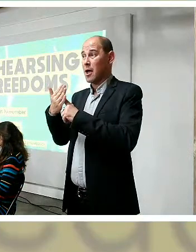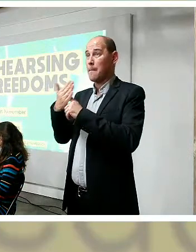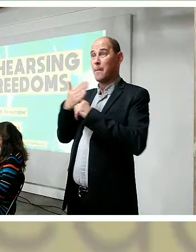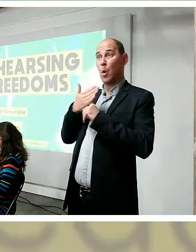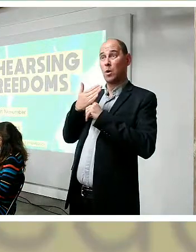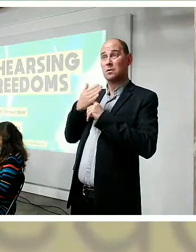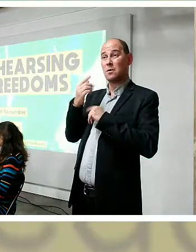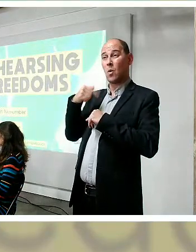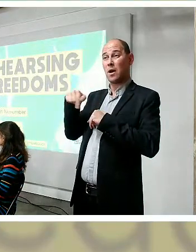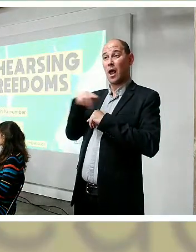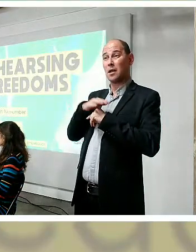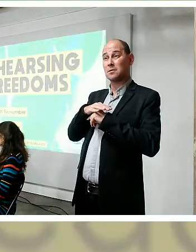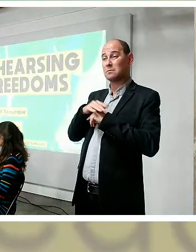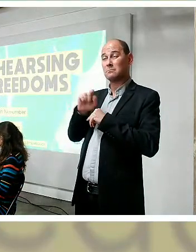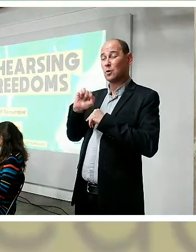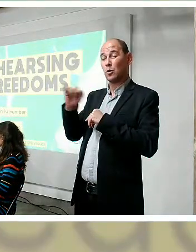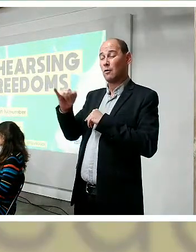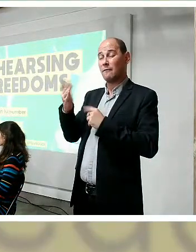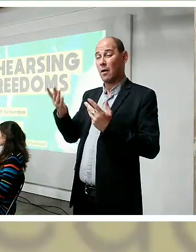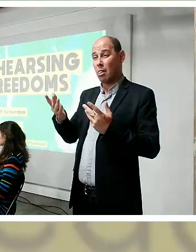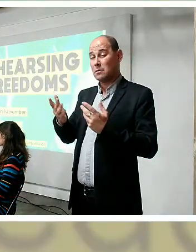fault, and